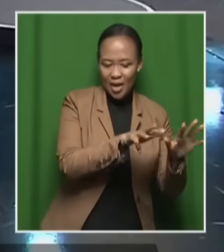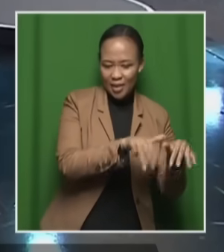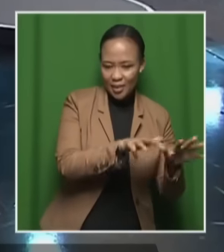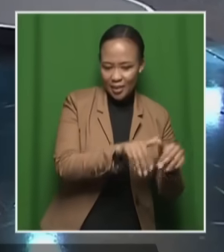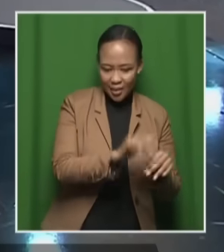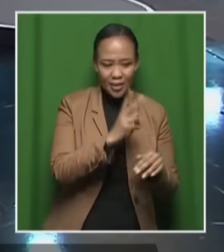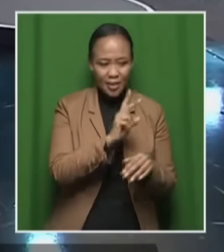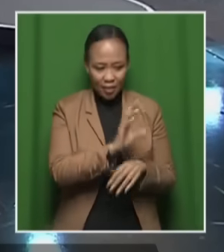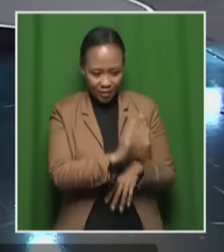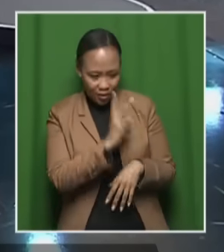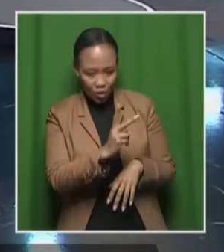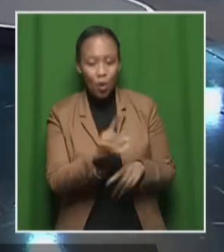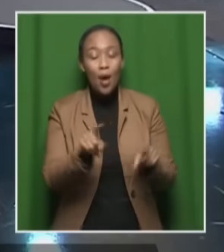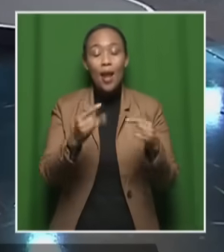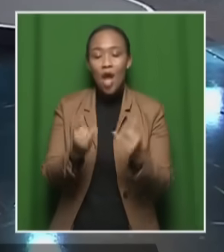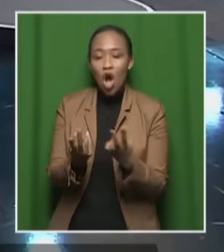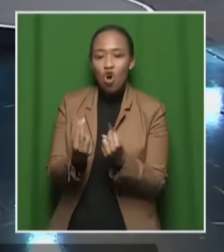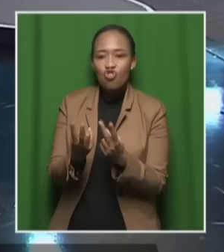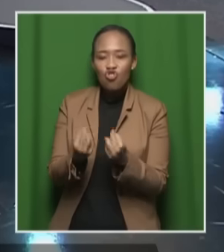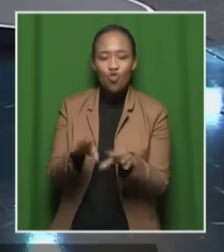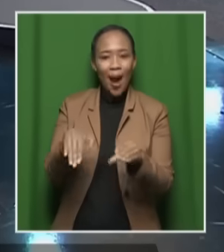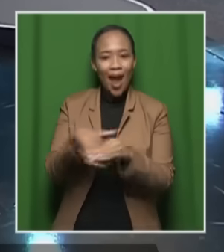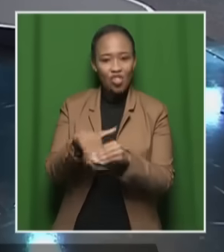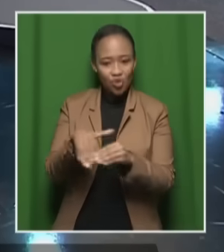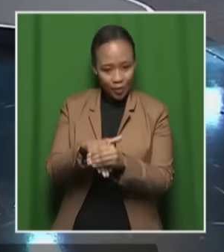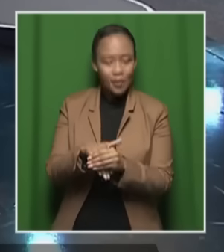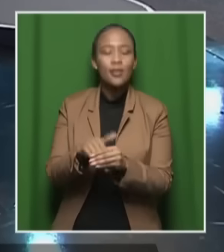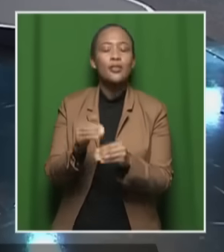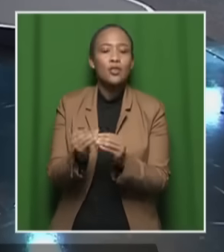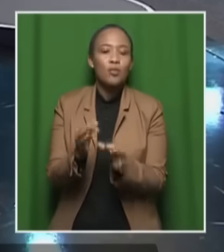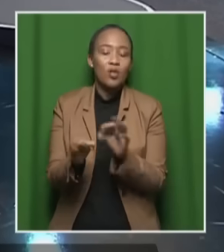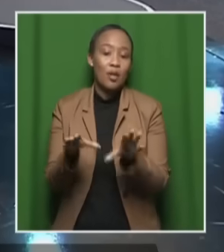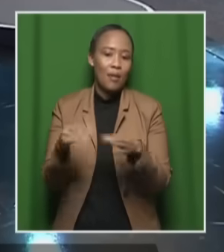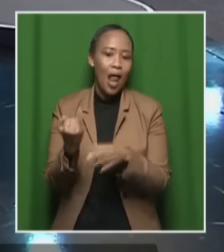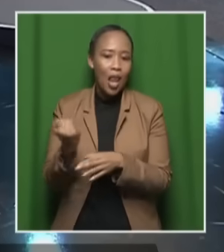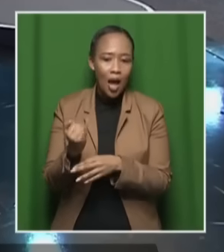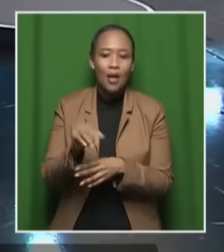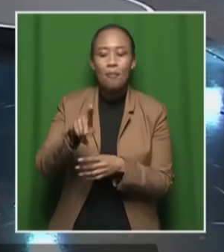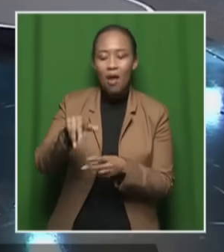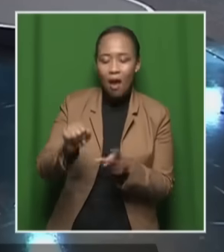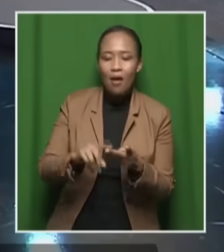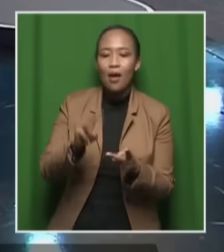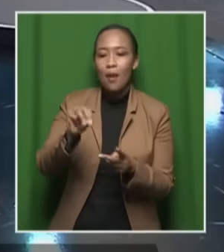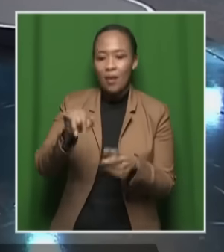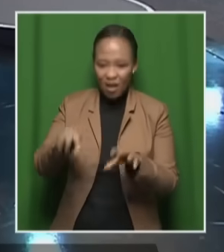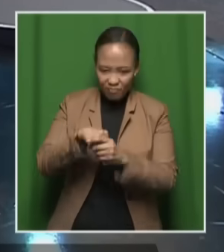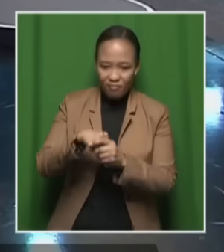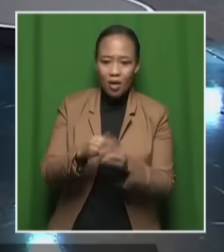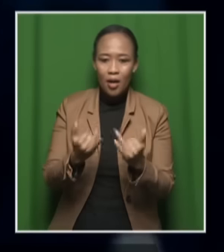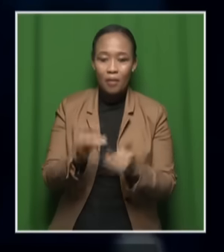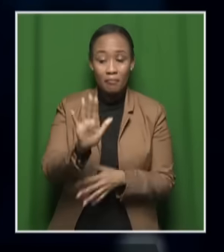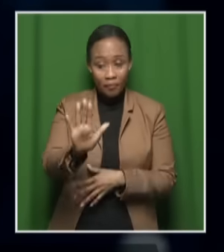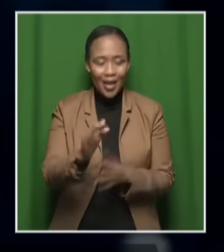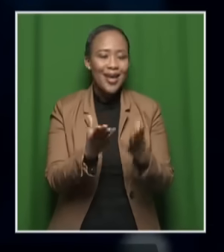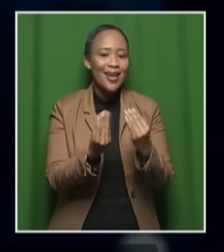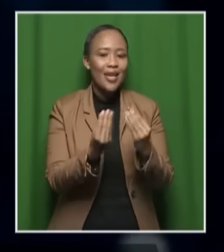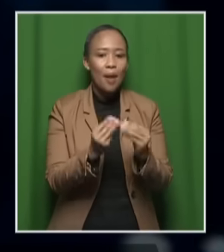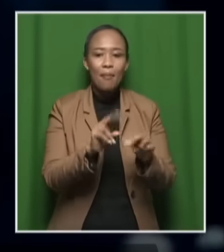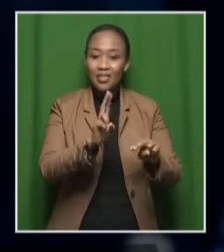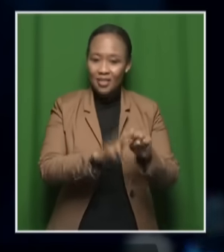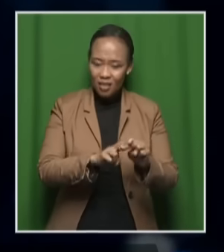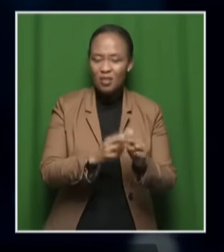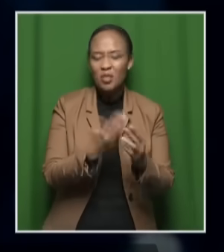entries there with MK and the Patriotic Alliance. And I think also the number of seats might have